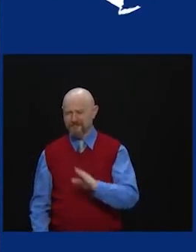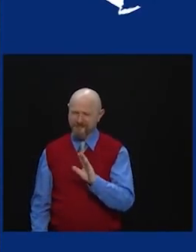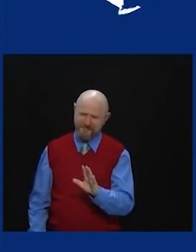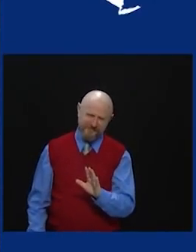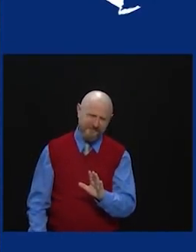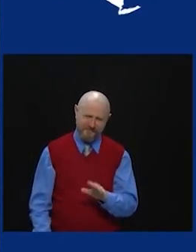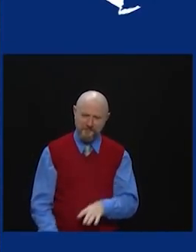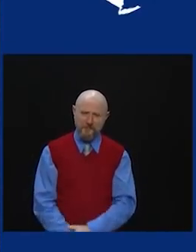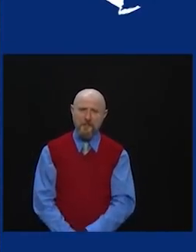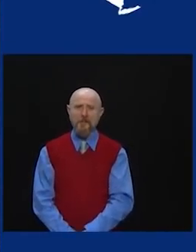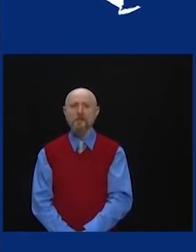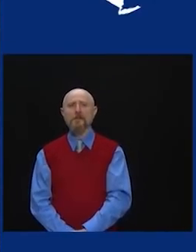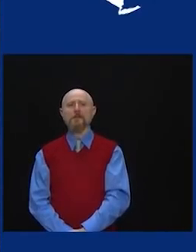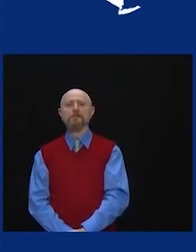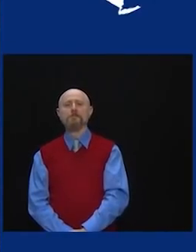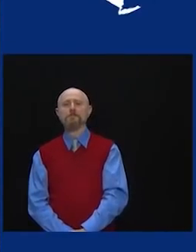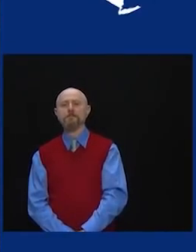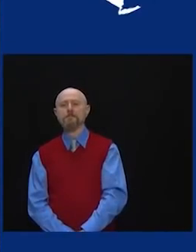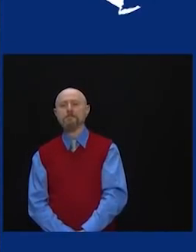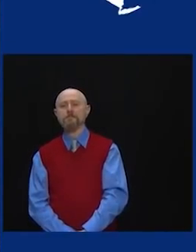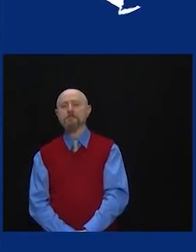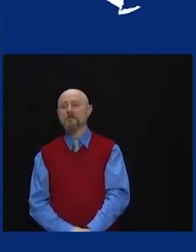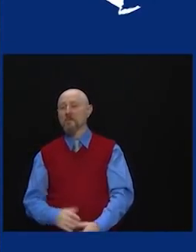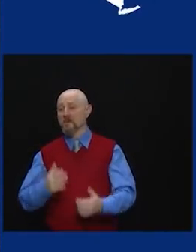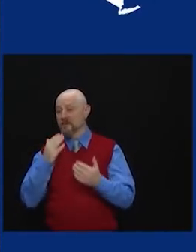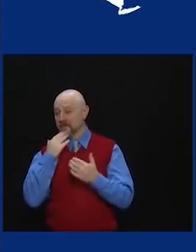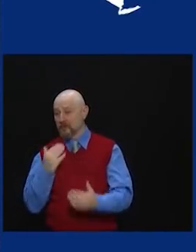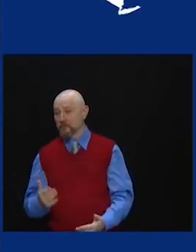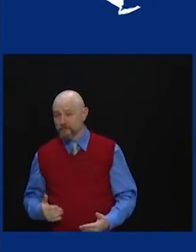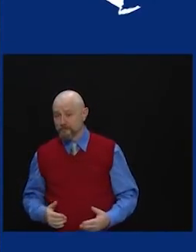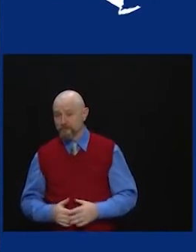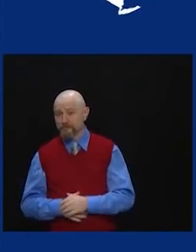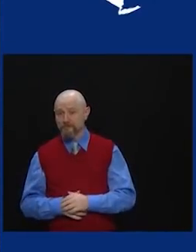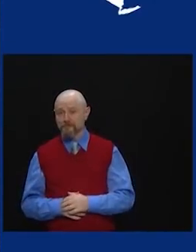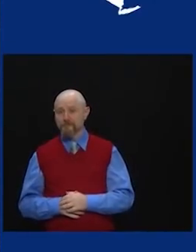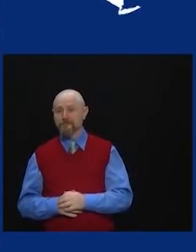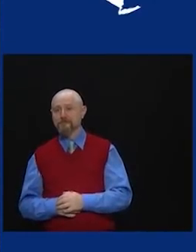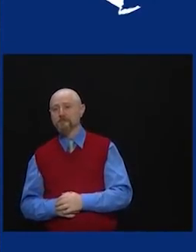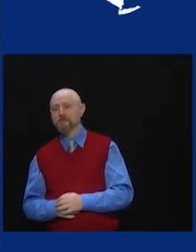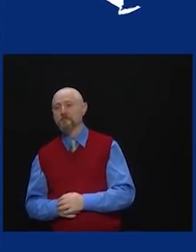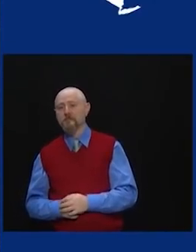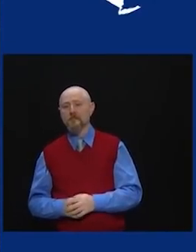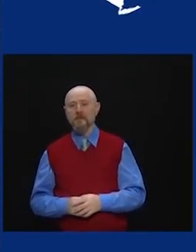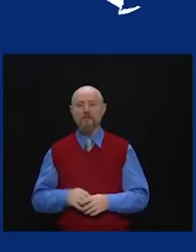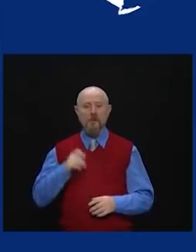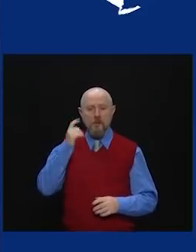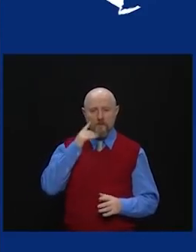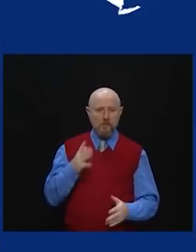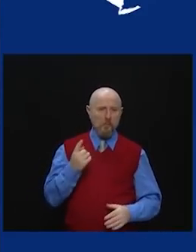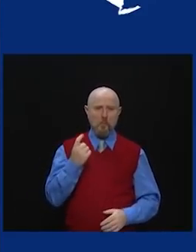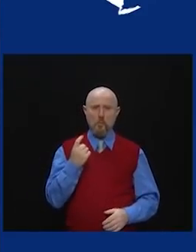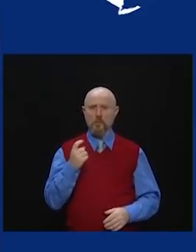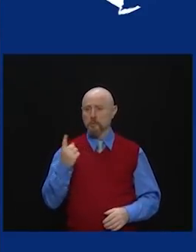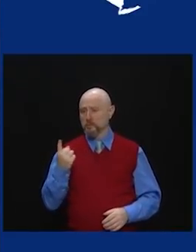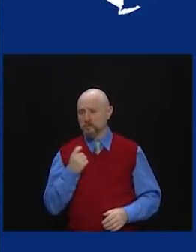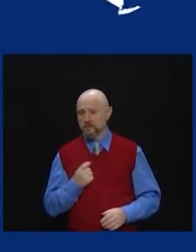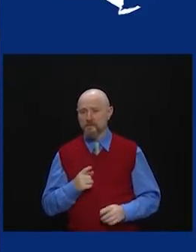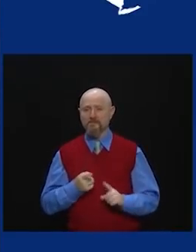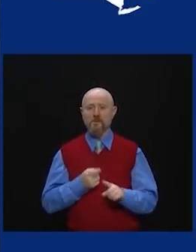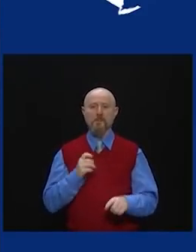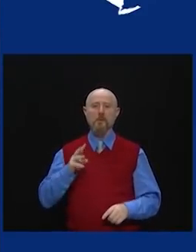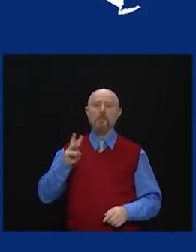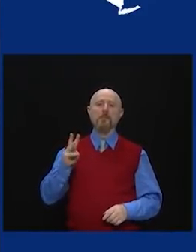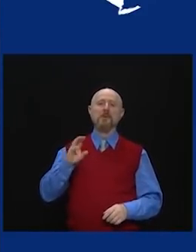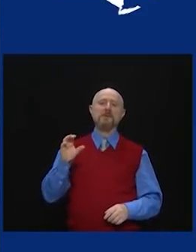Okay, thank you. All right. Thank you, Dr. Bassett. Governor, just one more question for us this afternoon. Comes from Marcia Kramer at WCBS